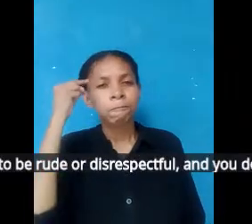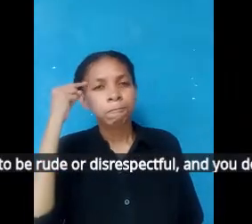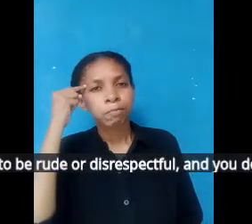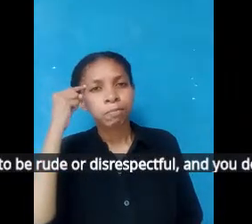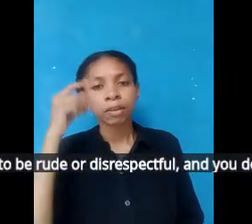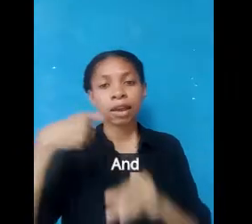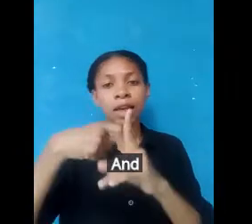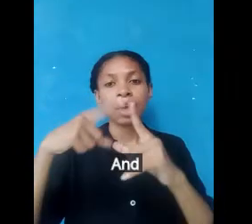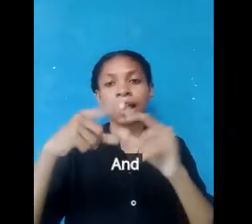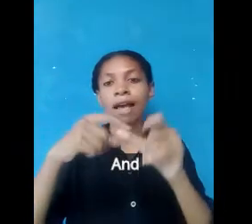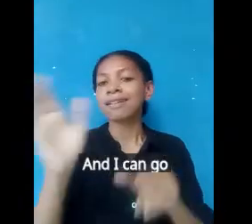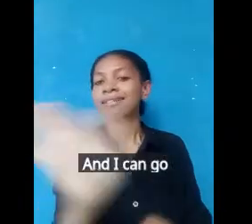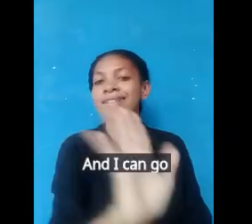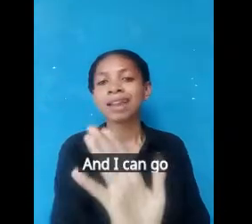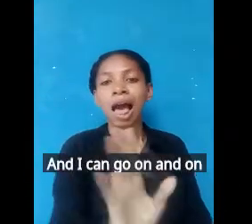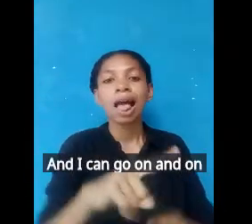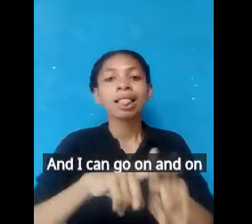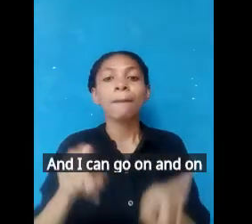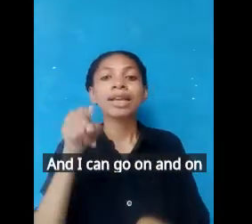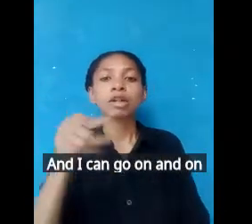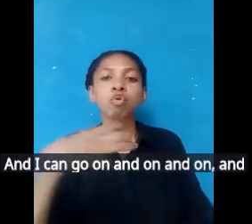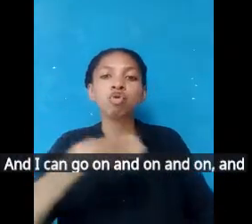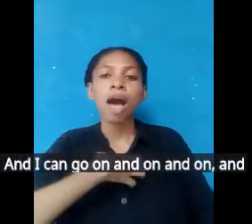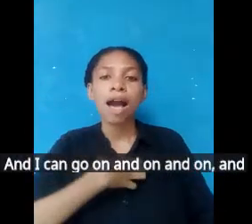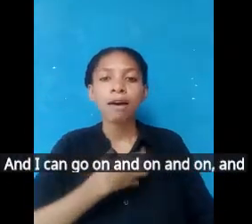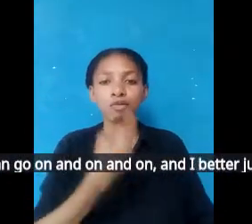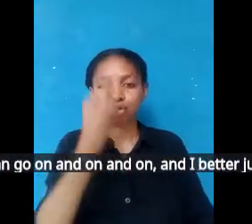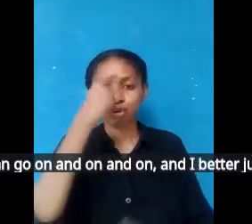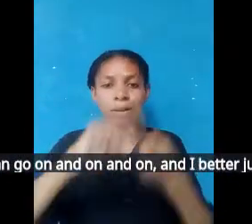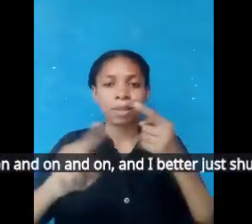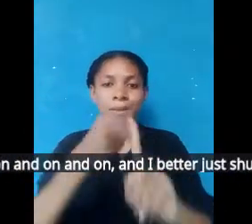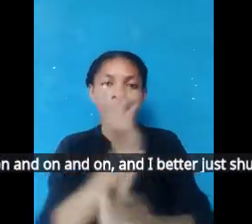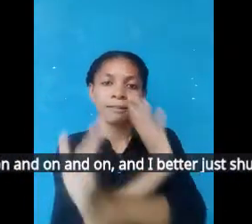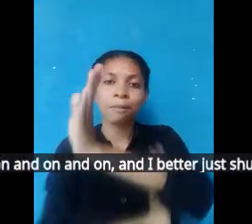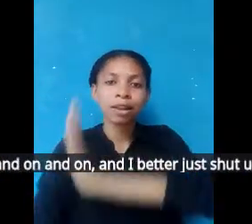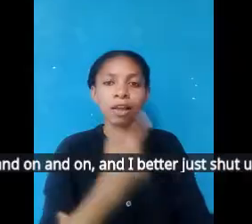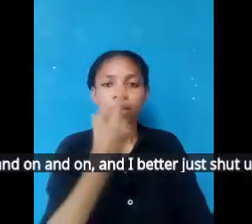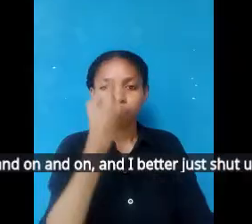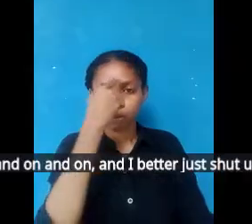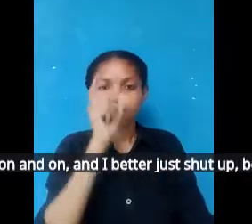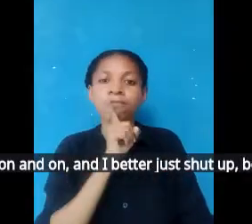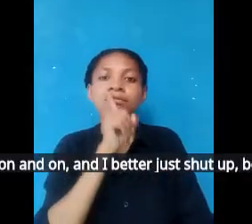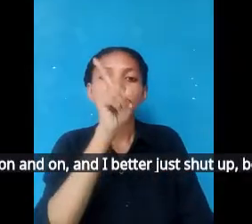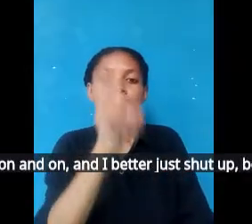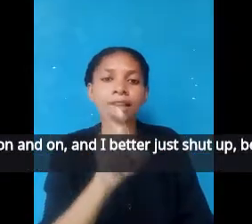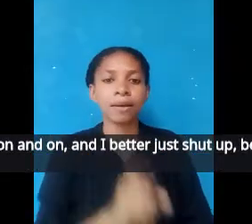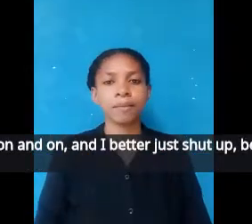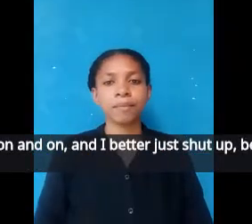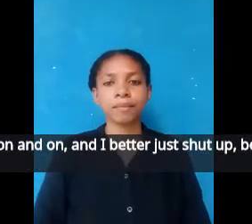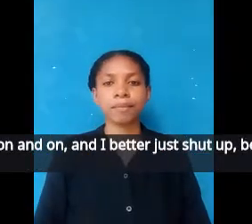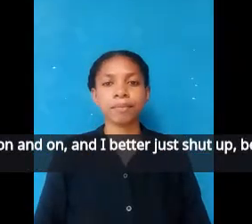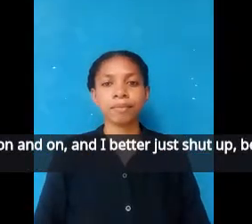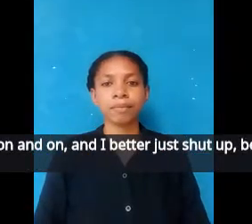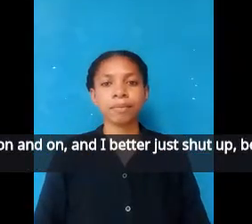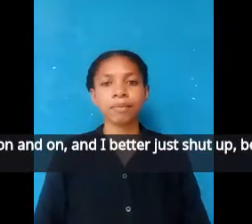And I can go on and on and on, and I better just shut up because we're already so over time.